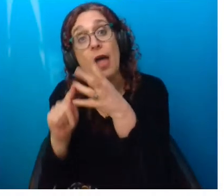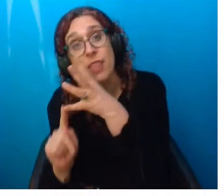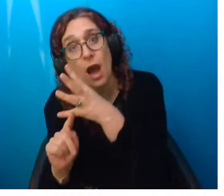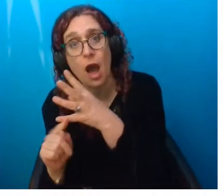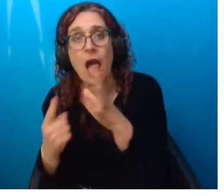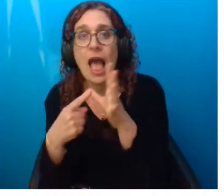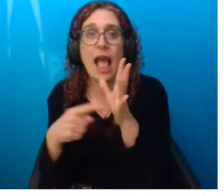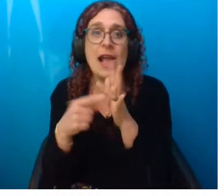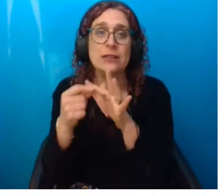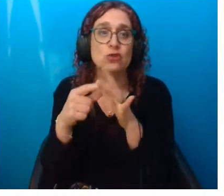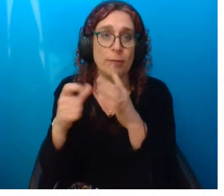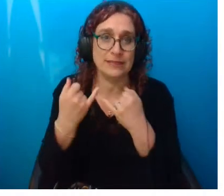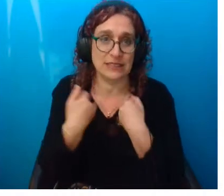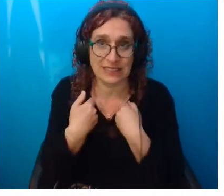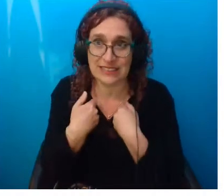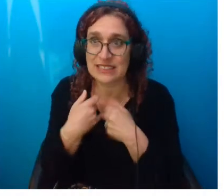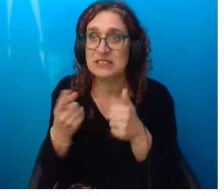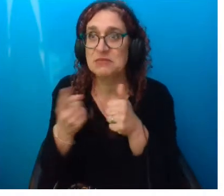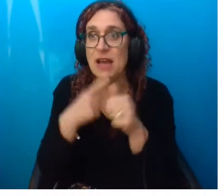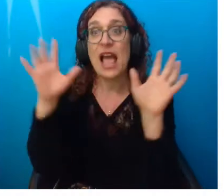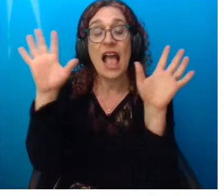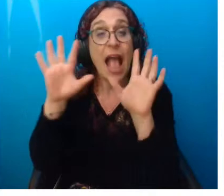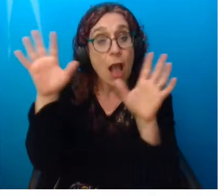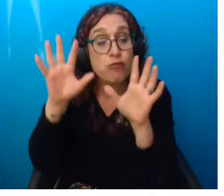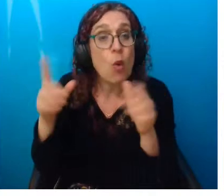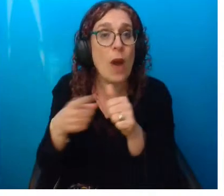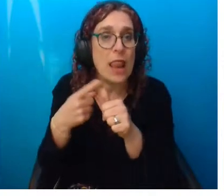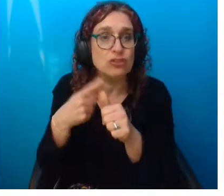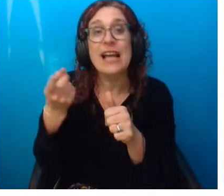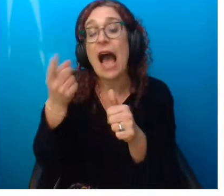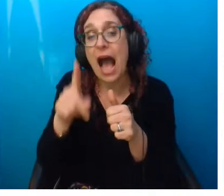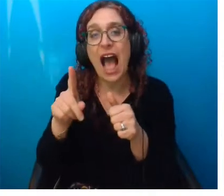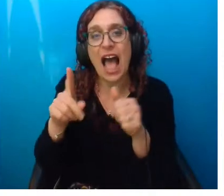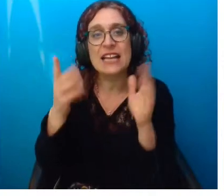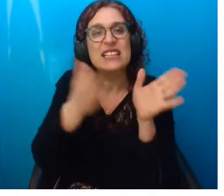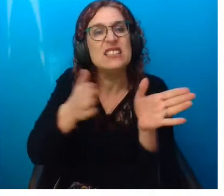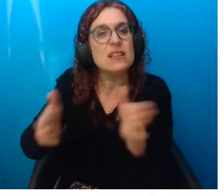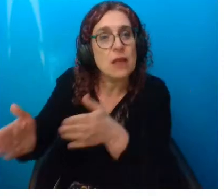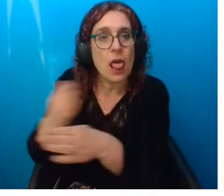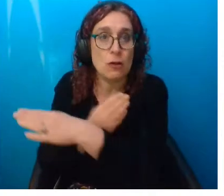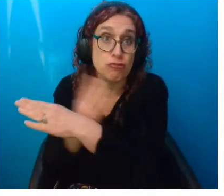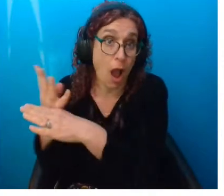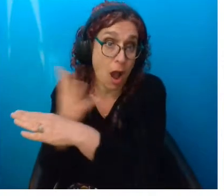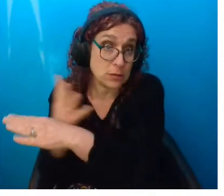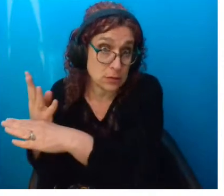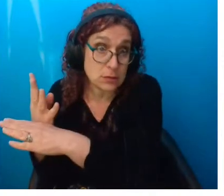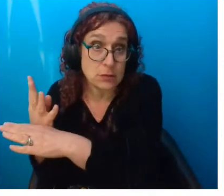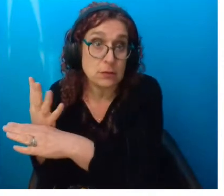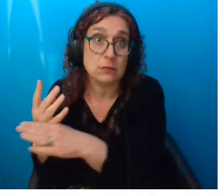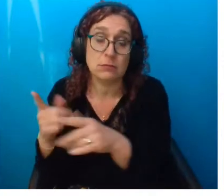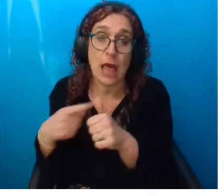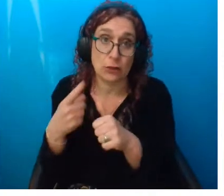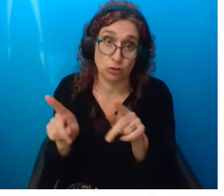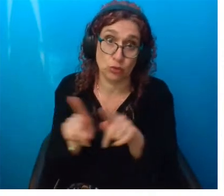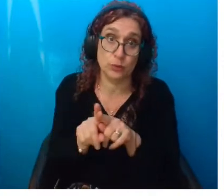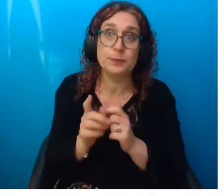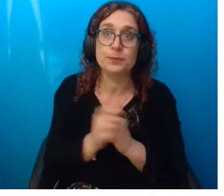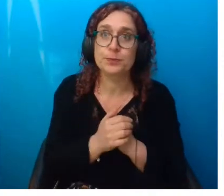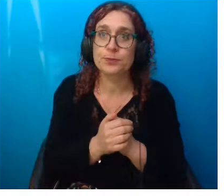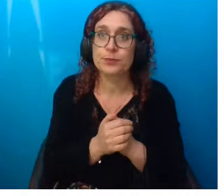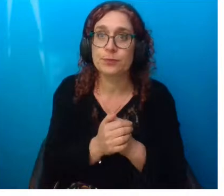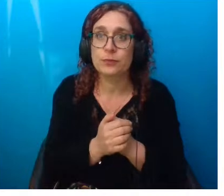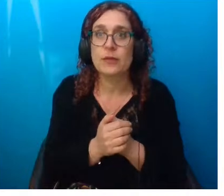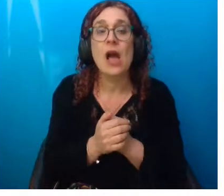including aero allergies and seasonal grass allergy. Allergies to grass